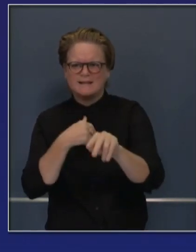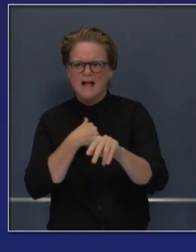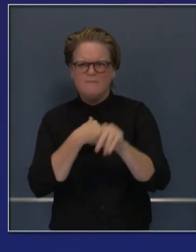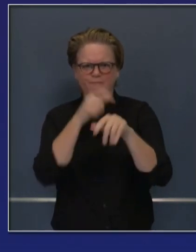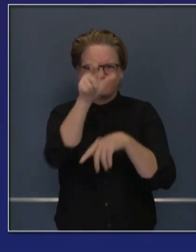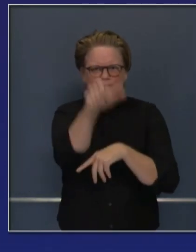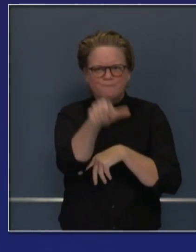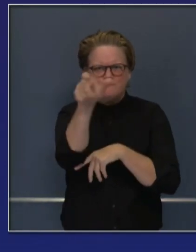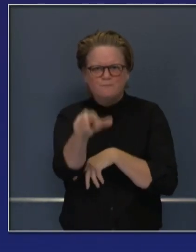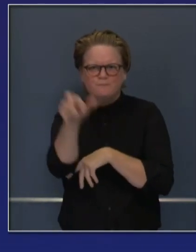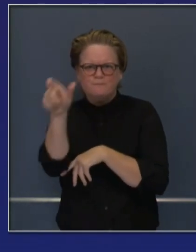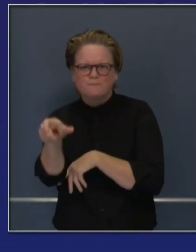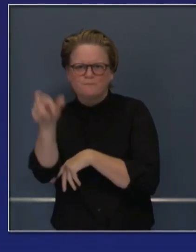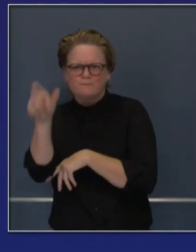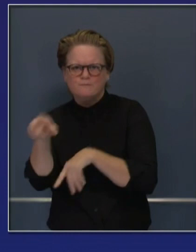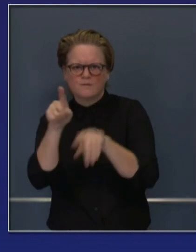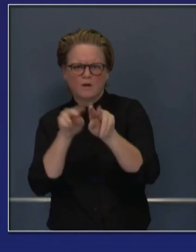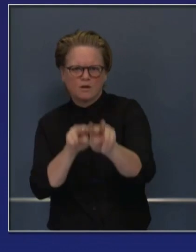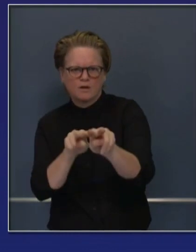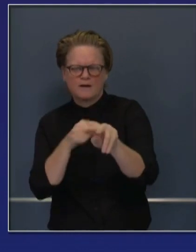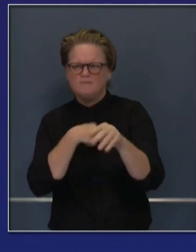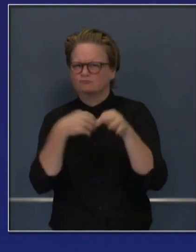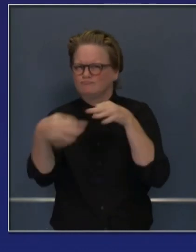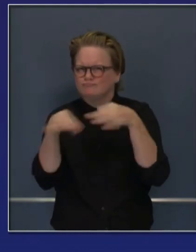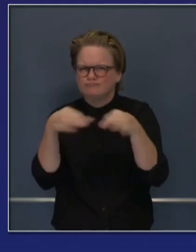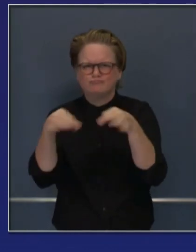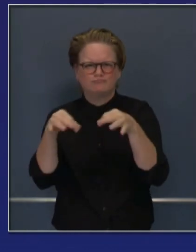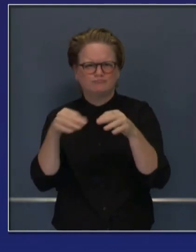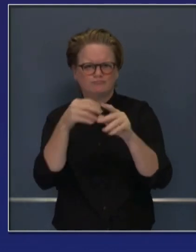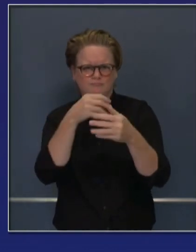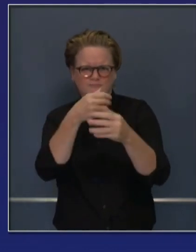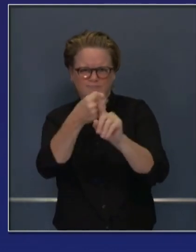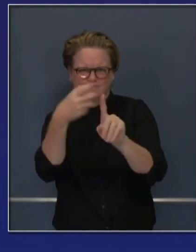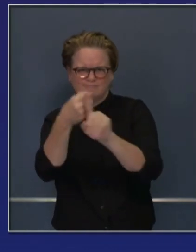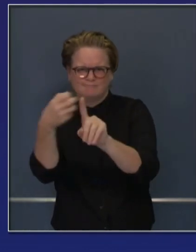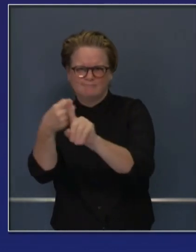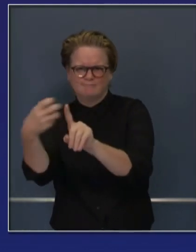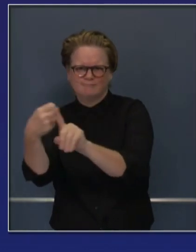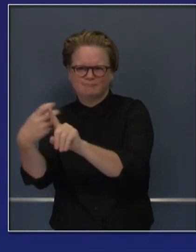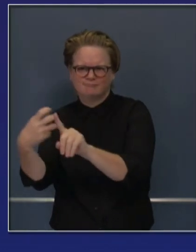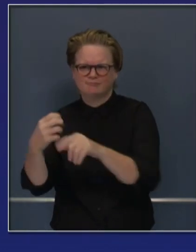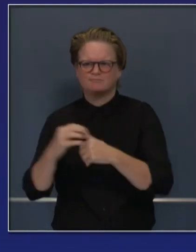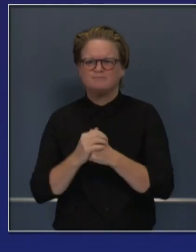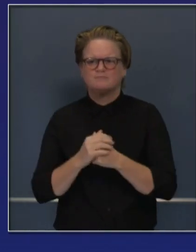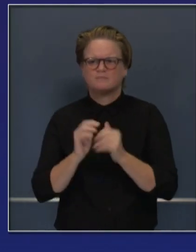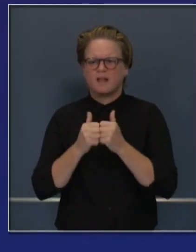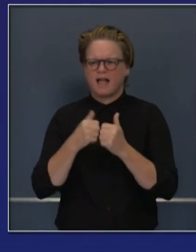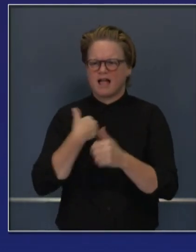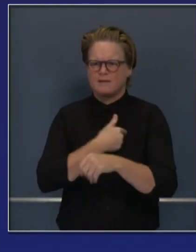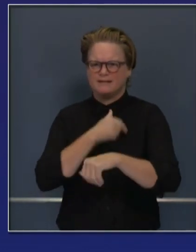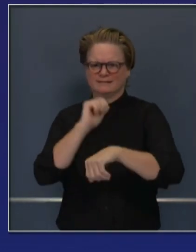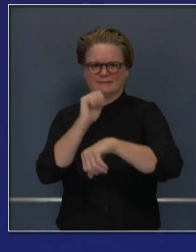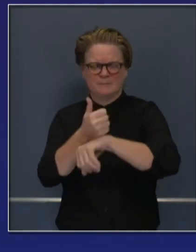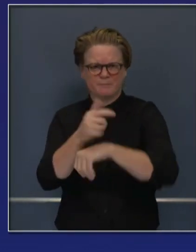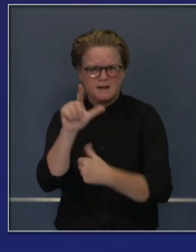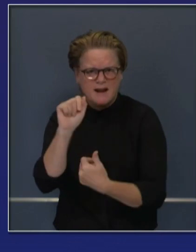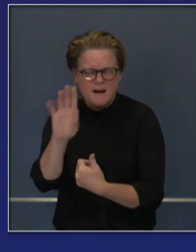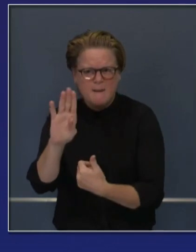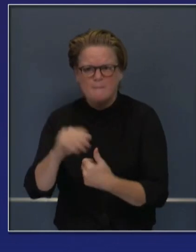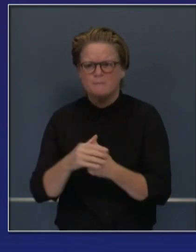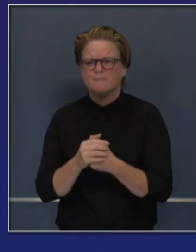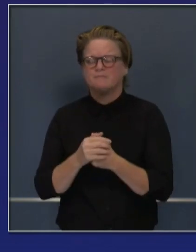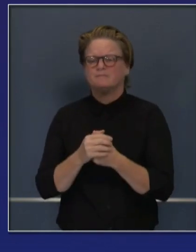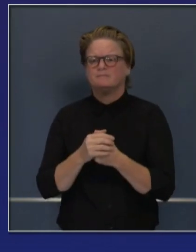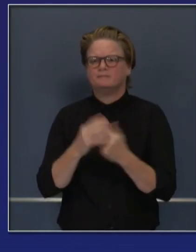strategies. The testing has significantly increased, over 21 million tests have been conducted in this state, larger